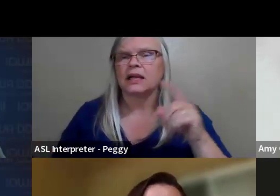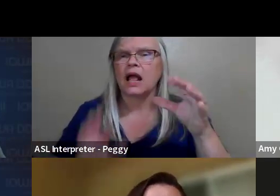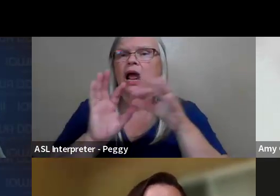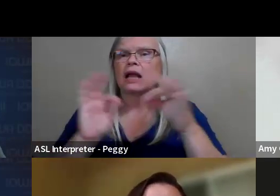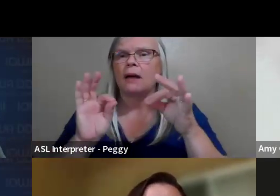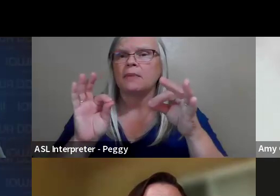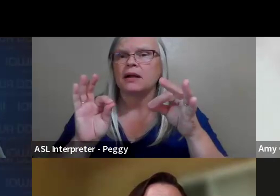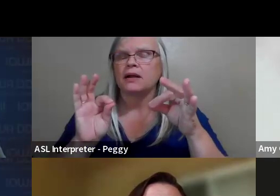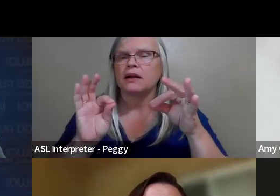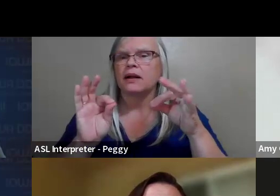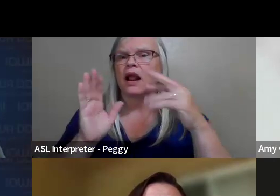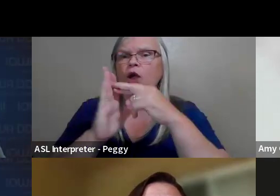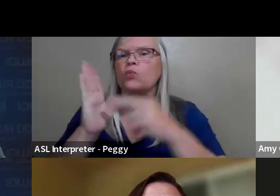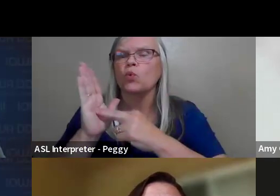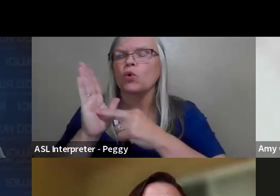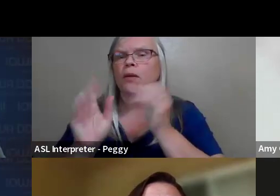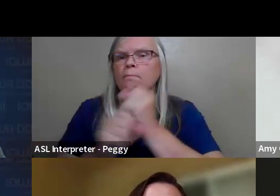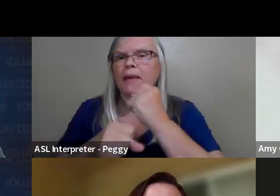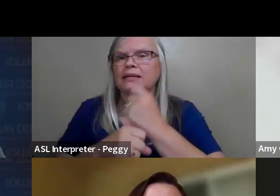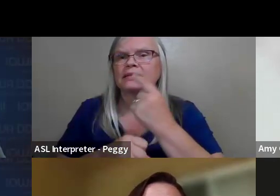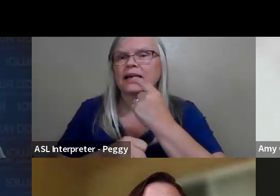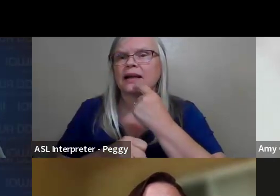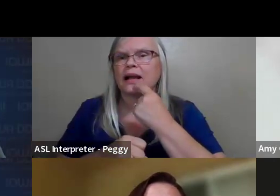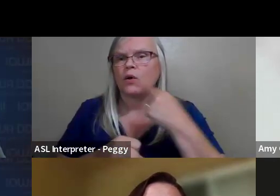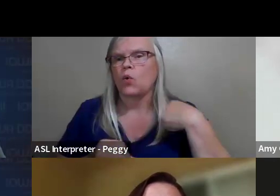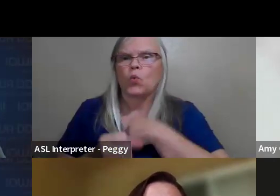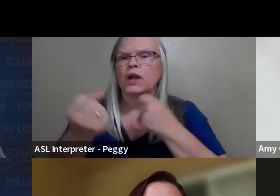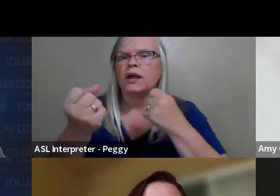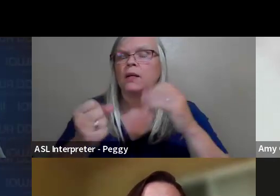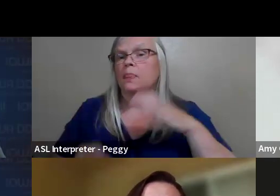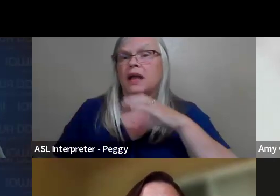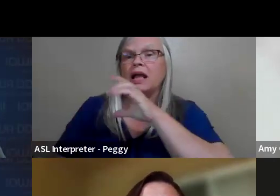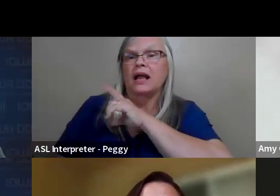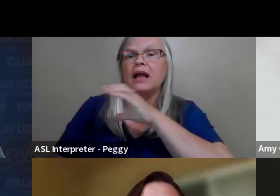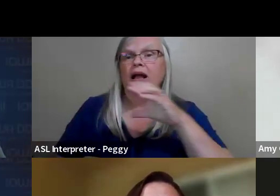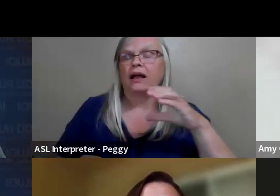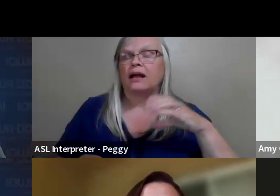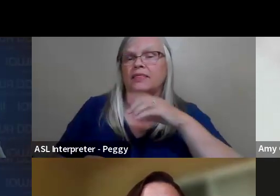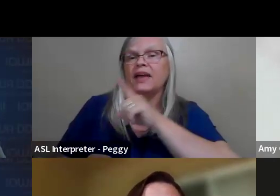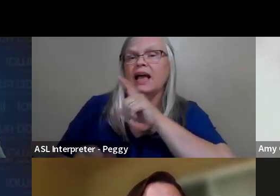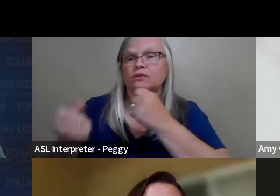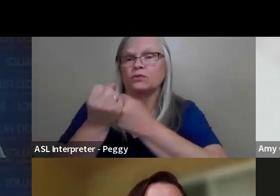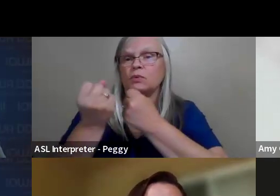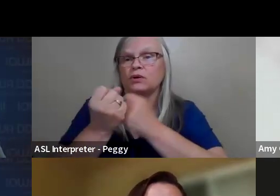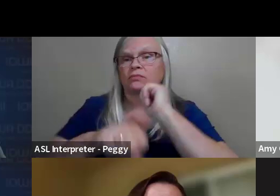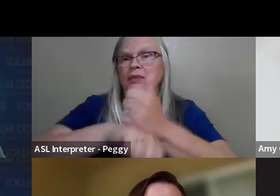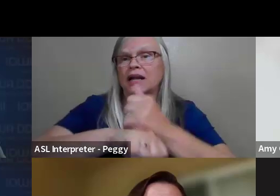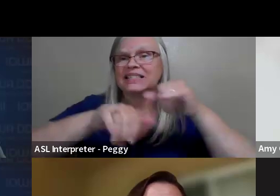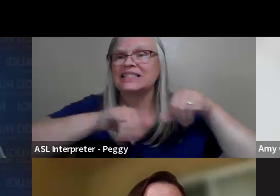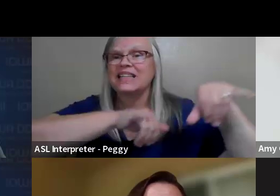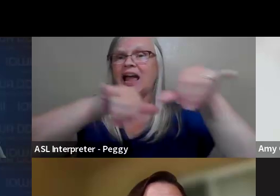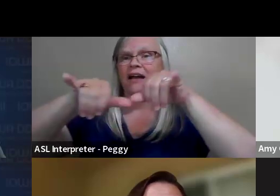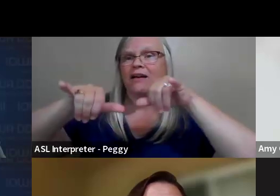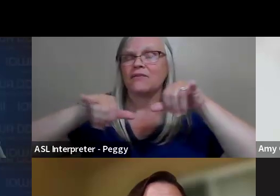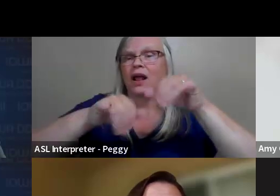notice and comment and rulemaking last year that we supported, that all the council supported, which would have put in place standards for